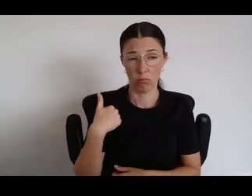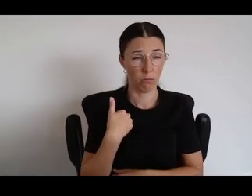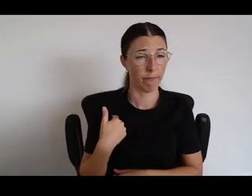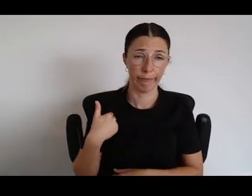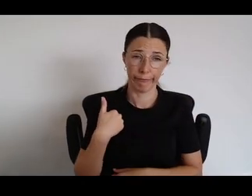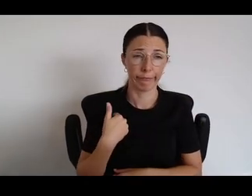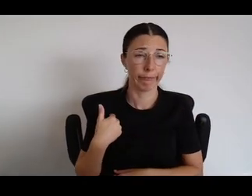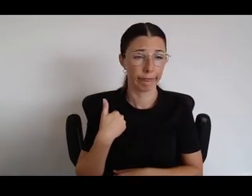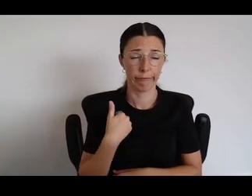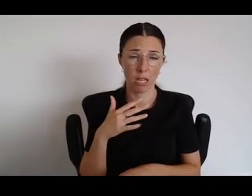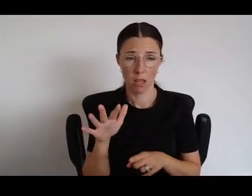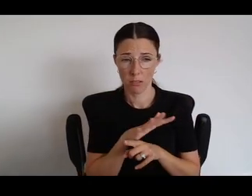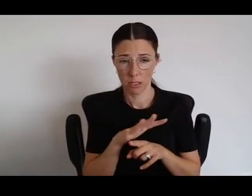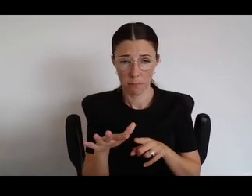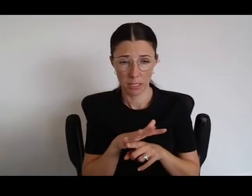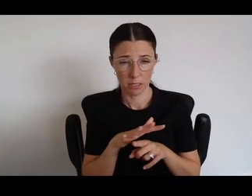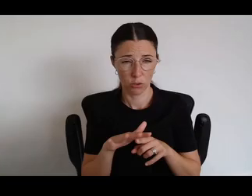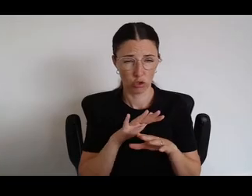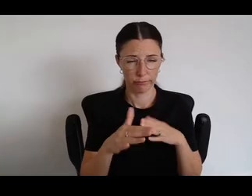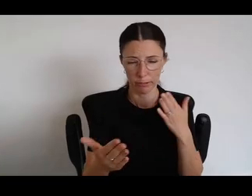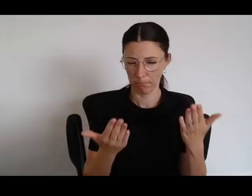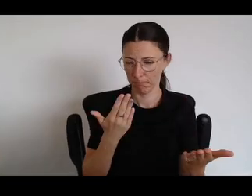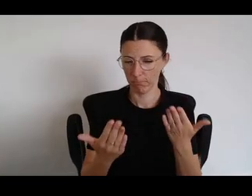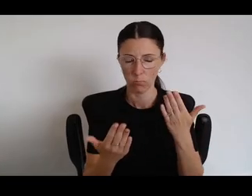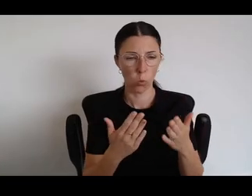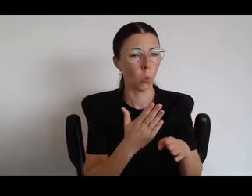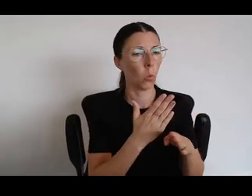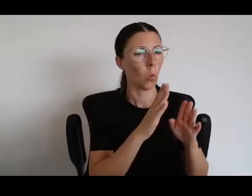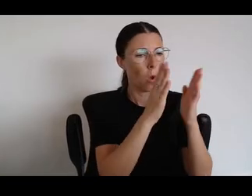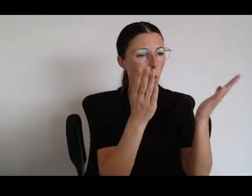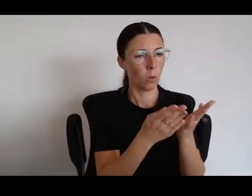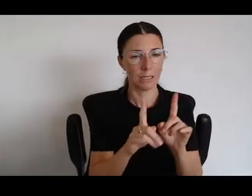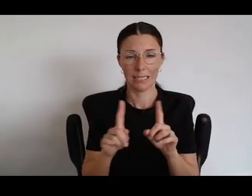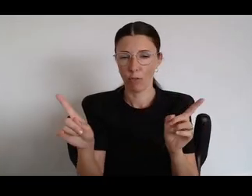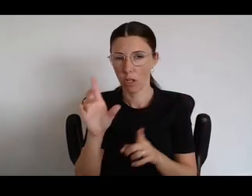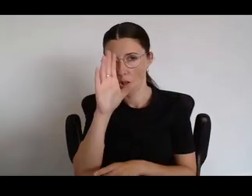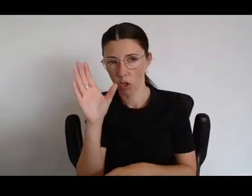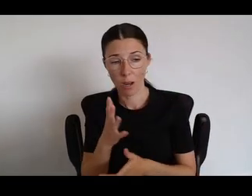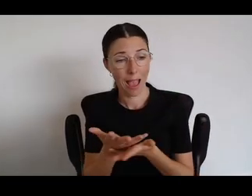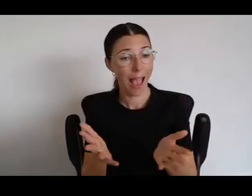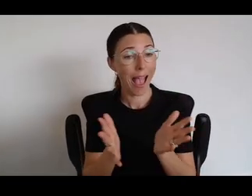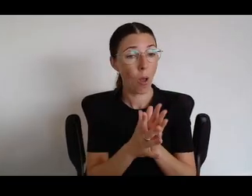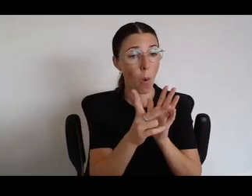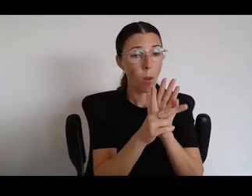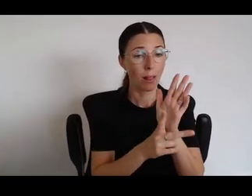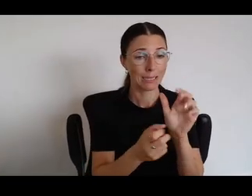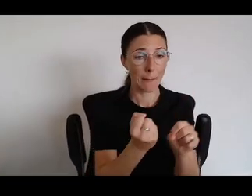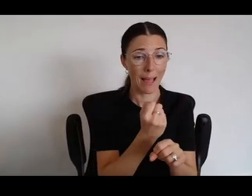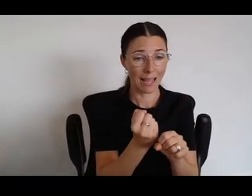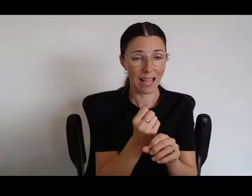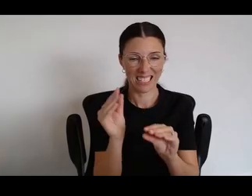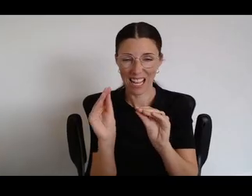of a paradigm that we have seen around the world in different countries, how the policymakers and education systems have been